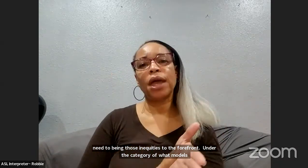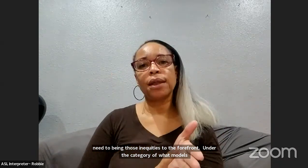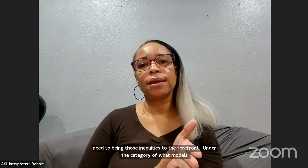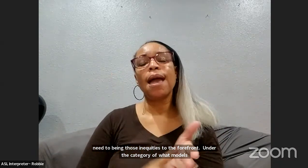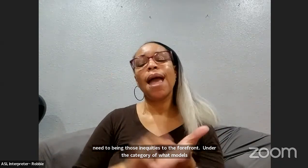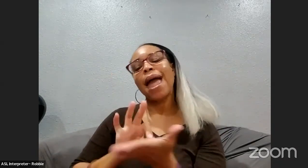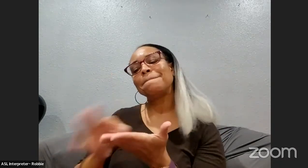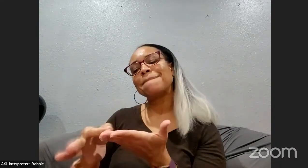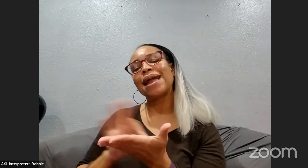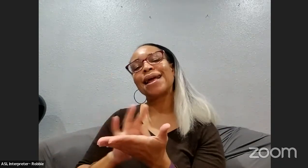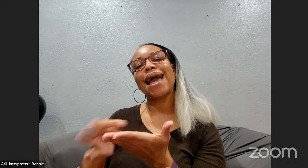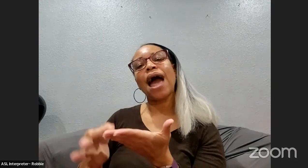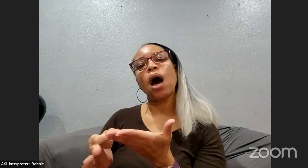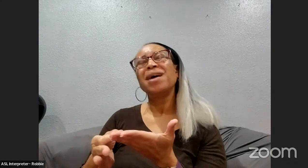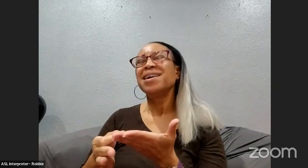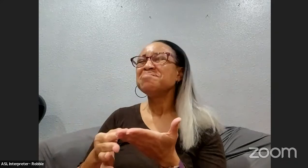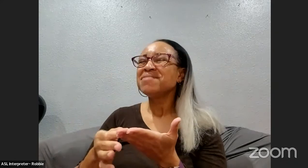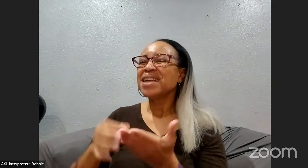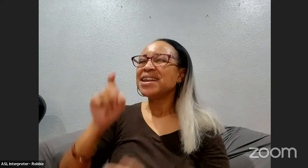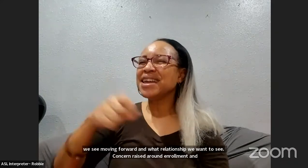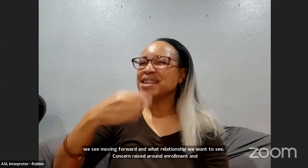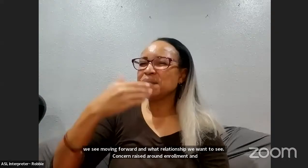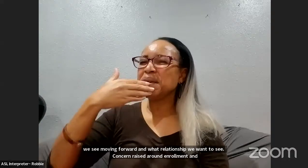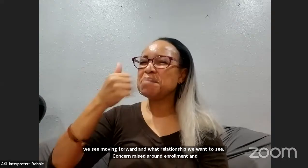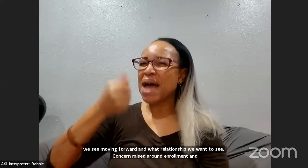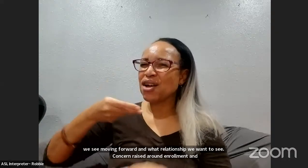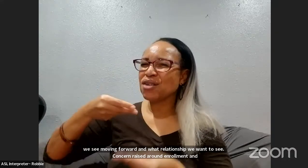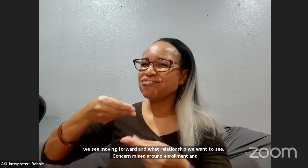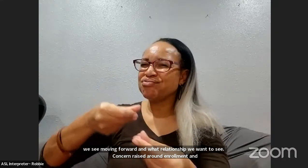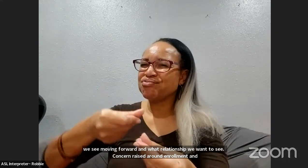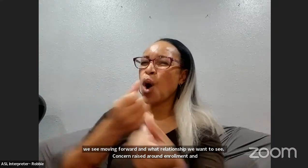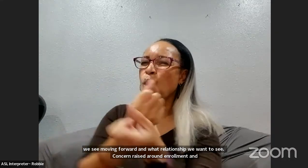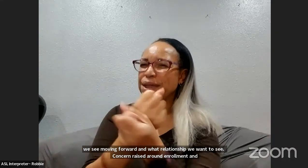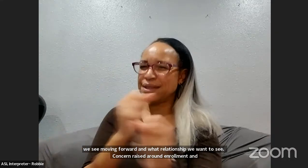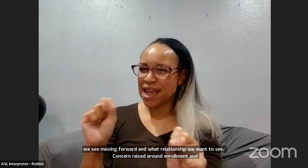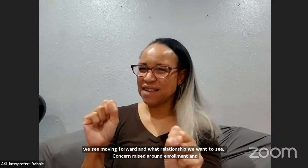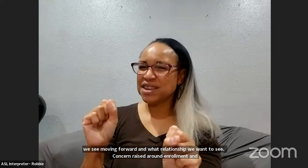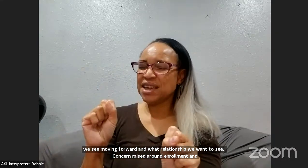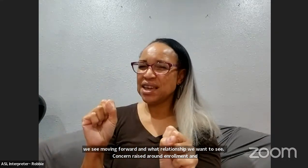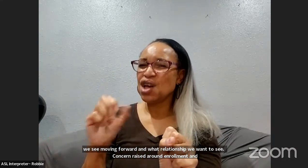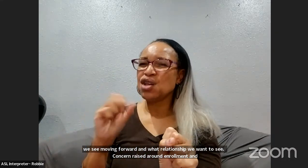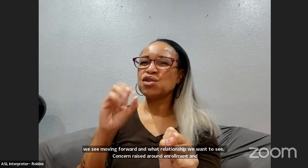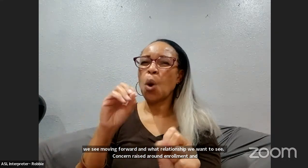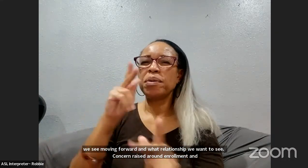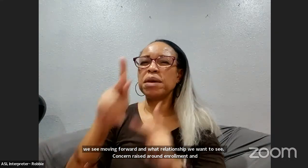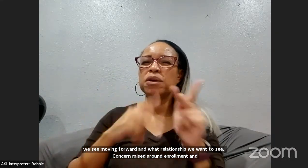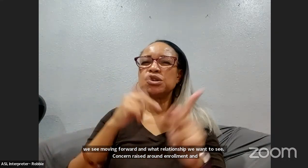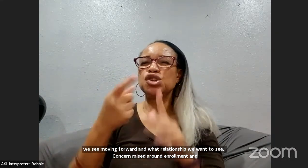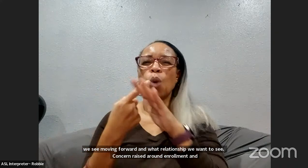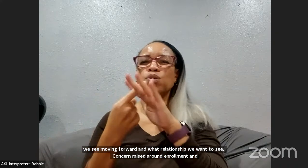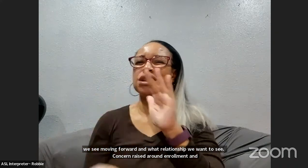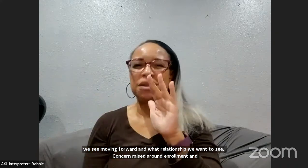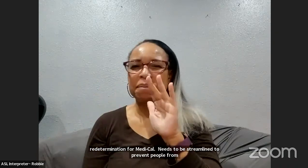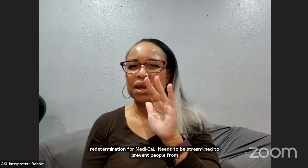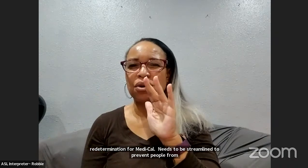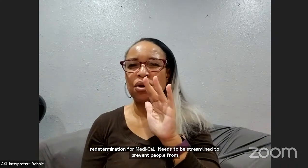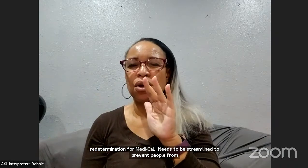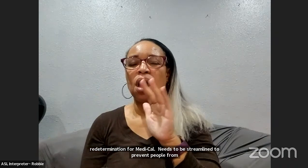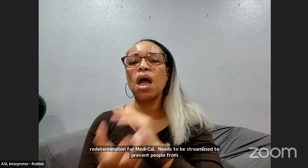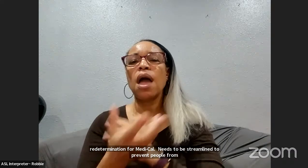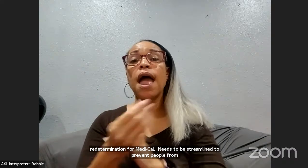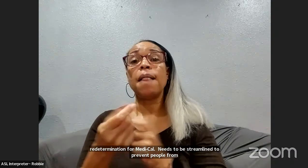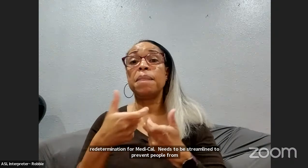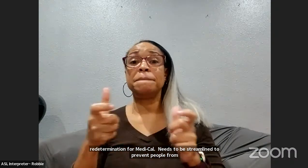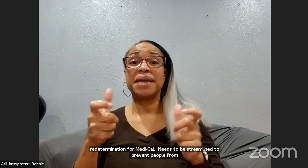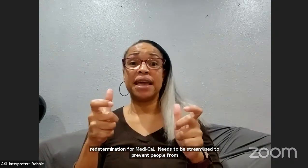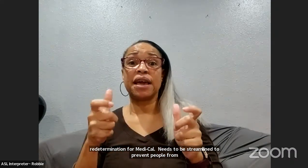It needs to be better streamlined and with better safety nets to prevent people from falling off. And the big issue